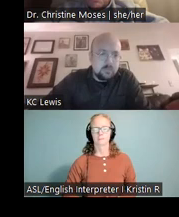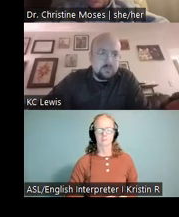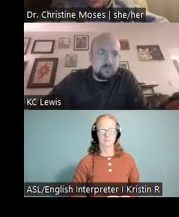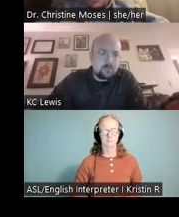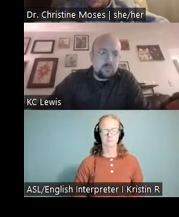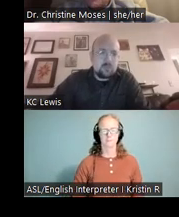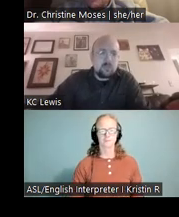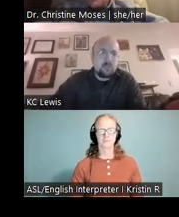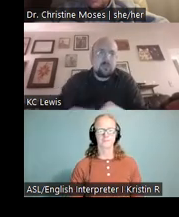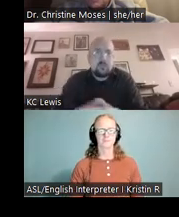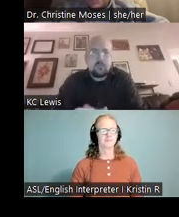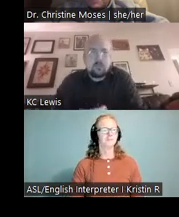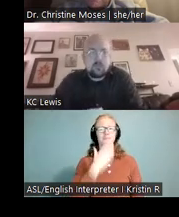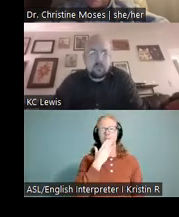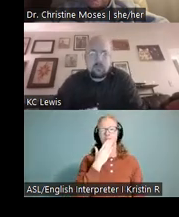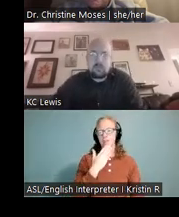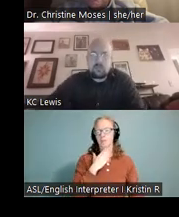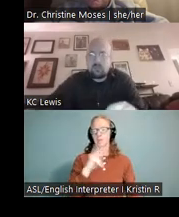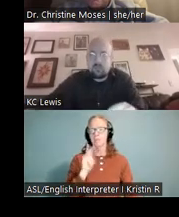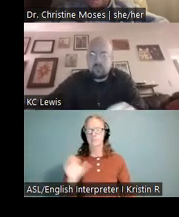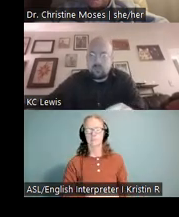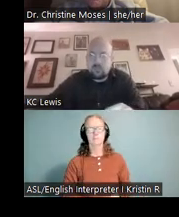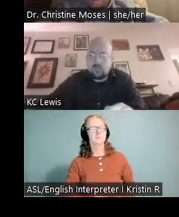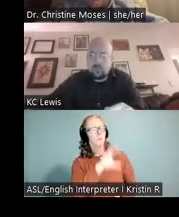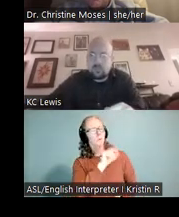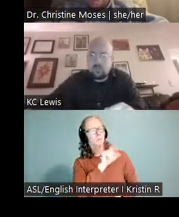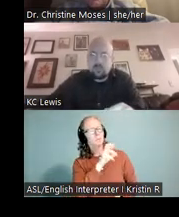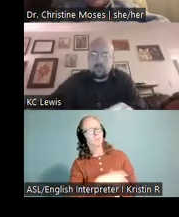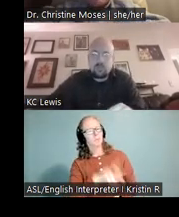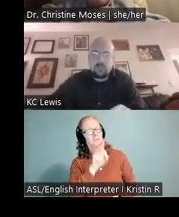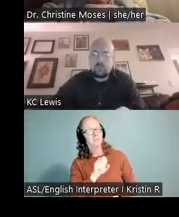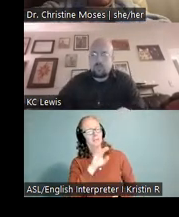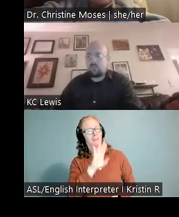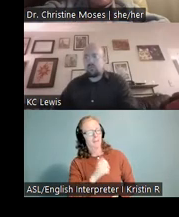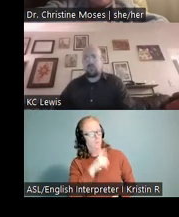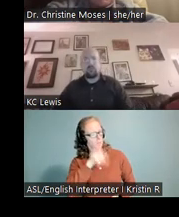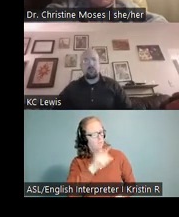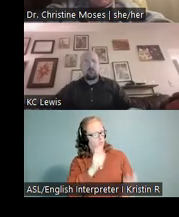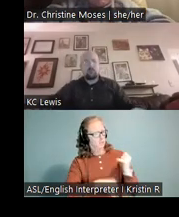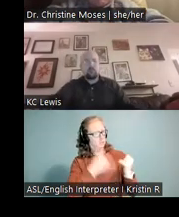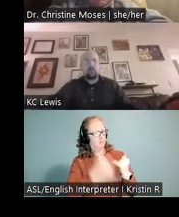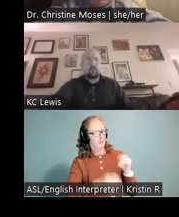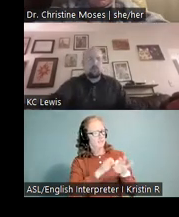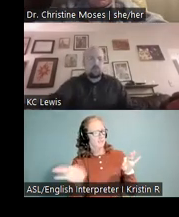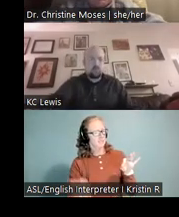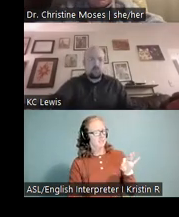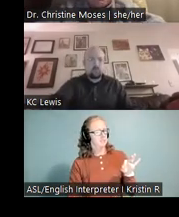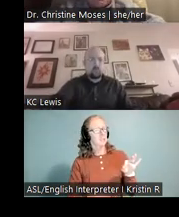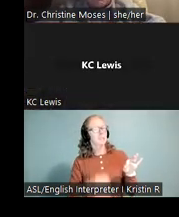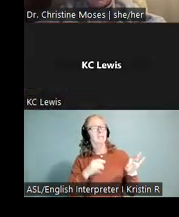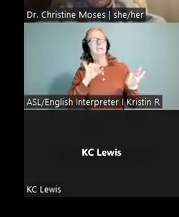Thank you, Commissioner. Commissioner Debbie. So I just realized we need to change that last sentence if we